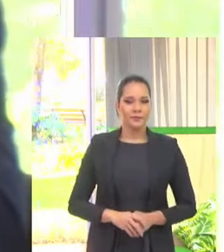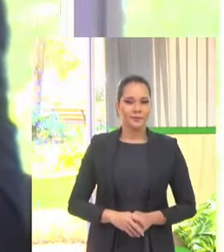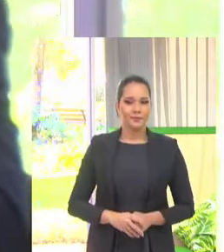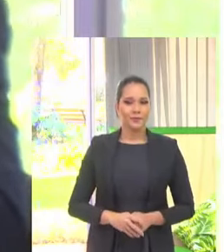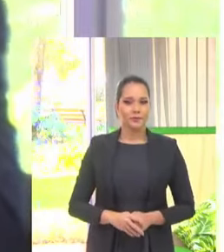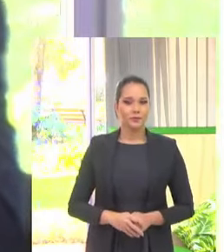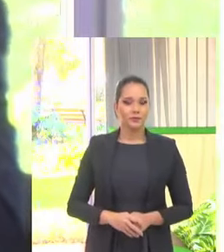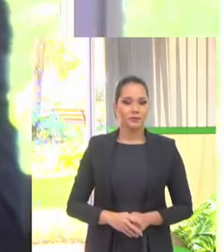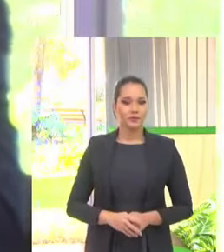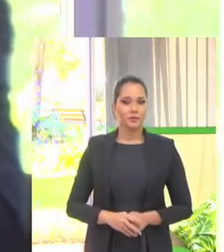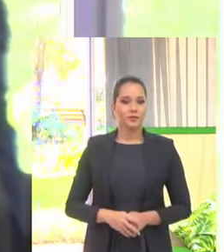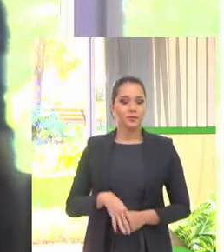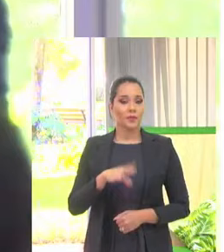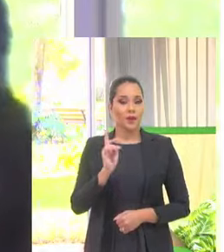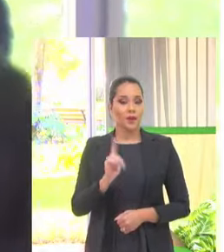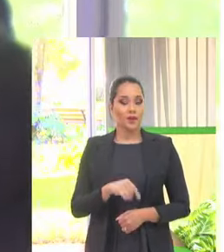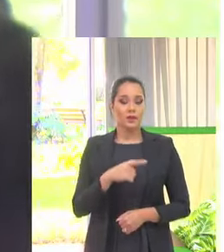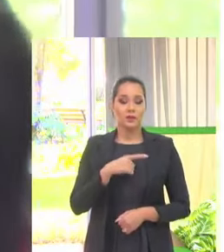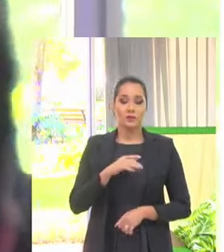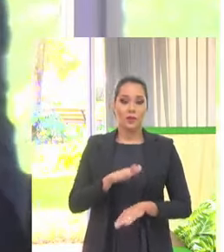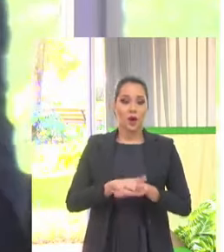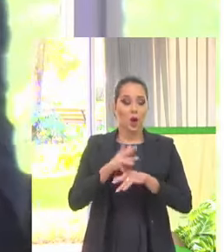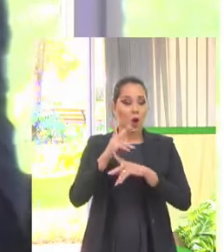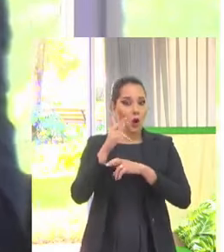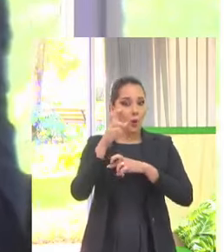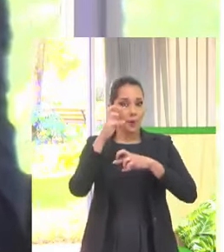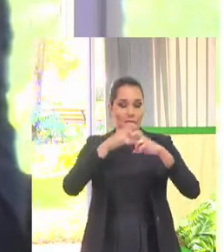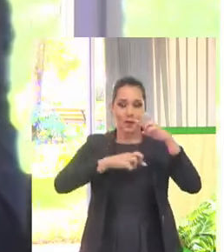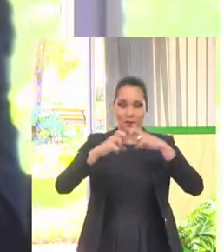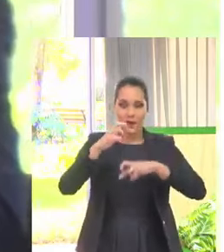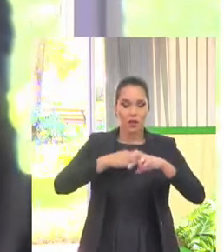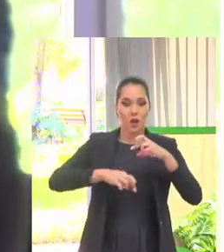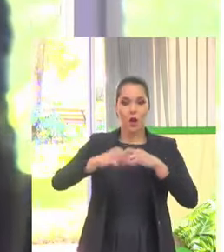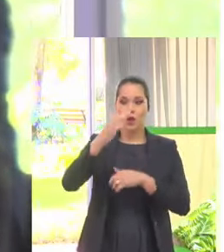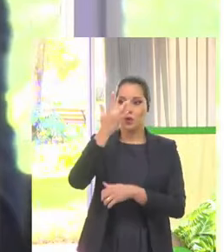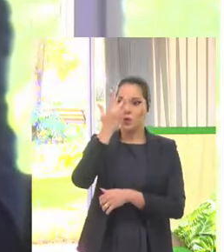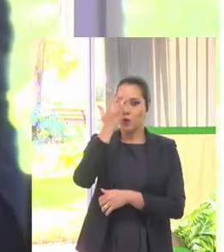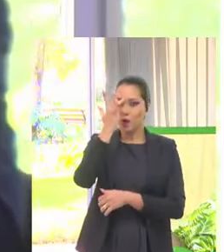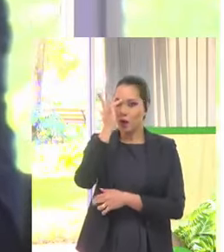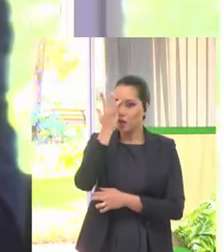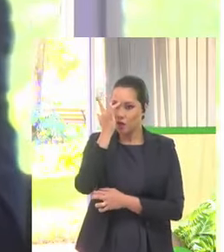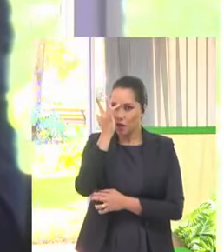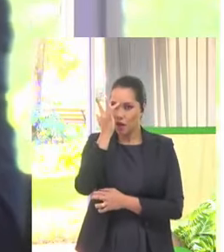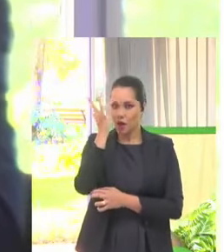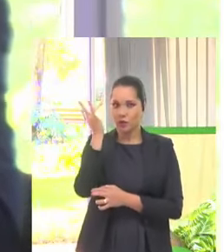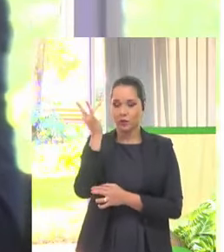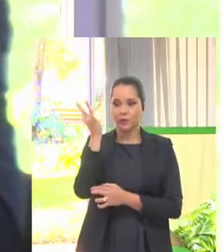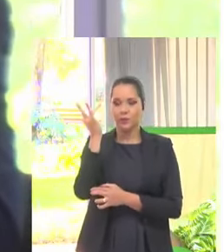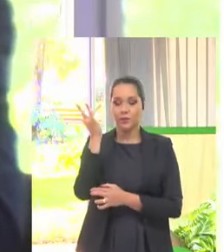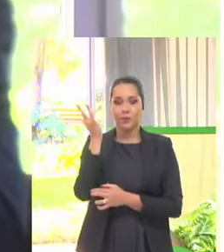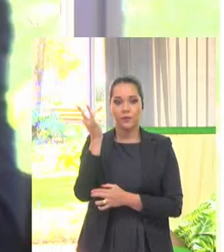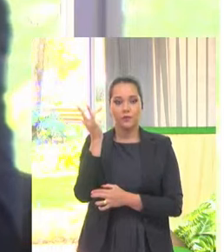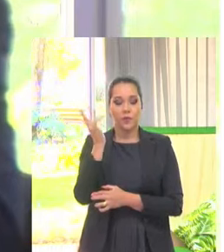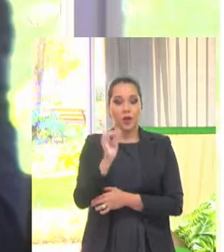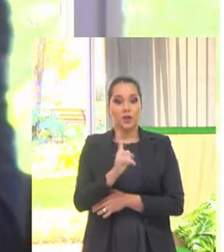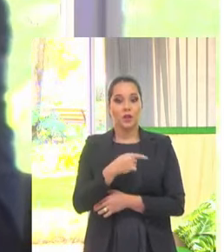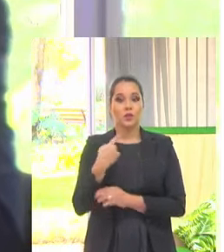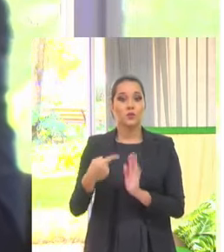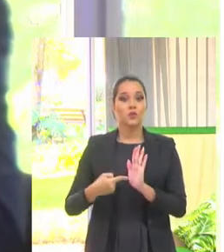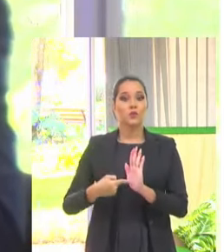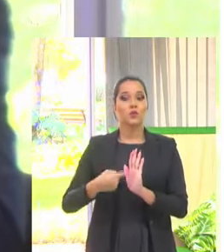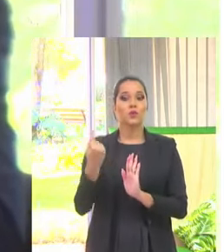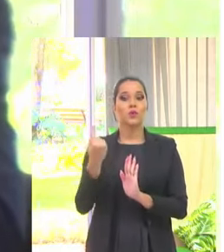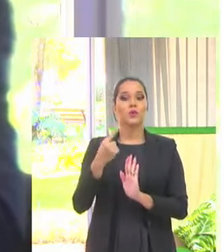Research Foundation. That's why it's ORF. We are in Washington, D.C. as the only think tank from the Global